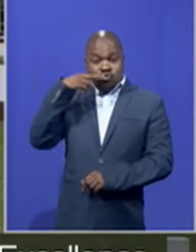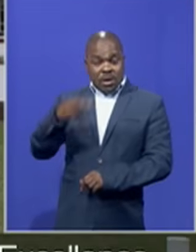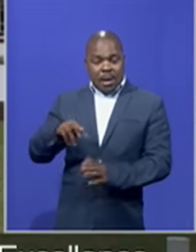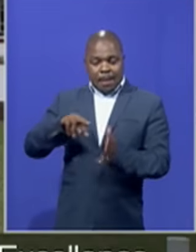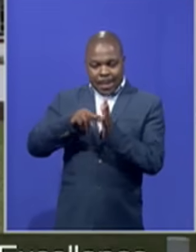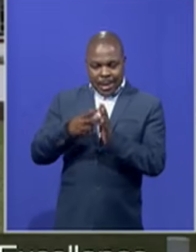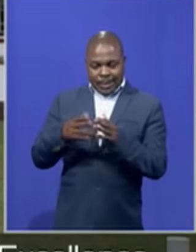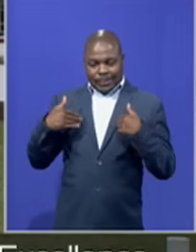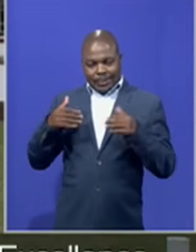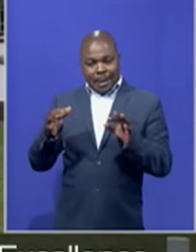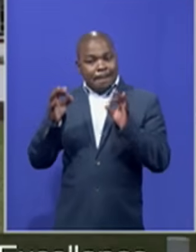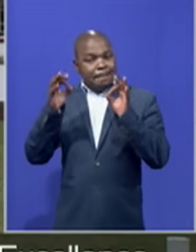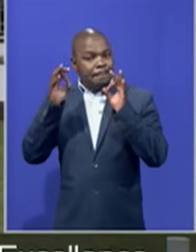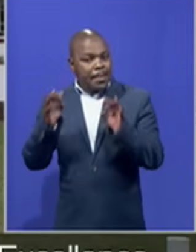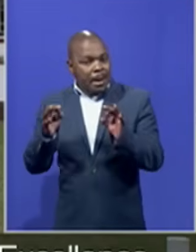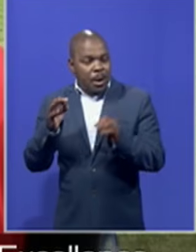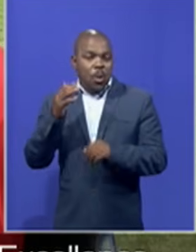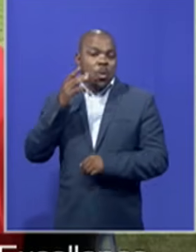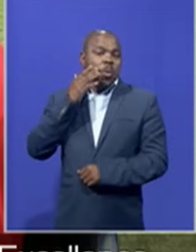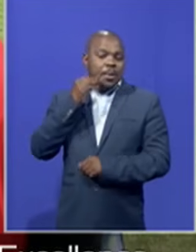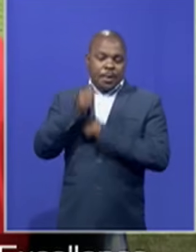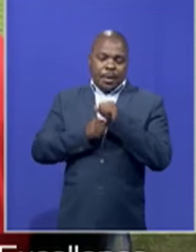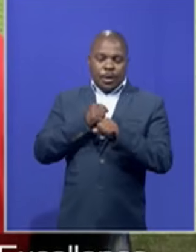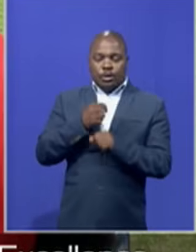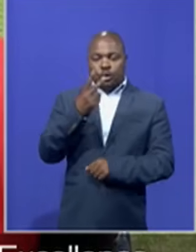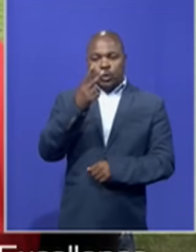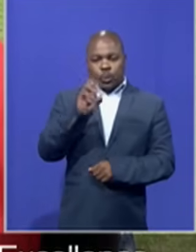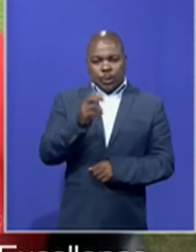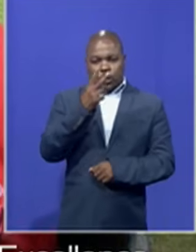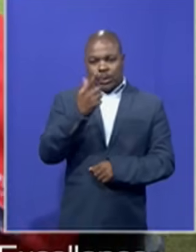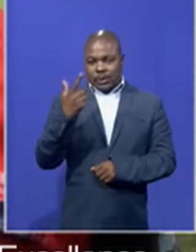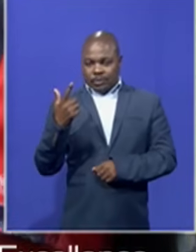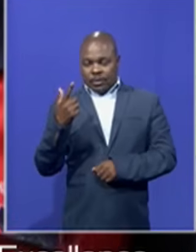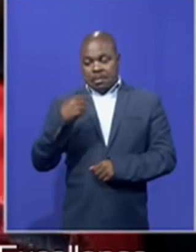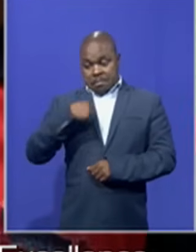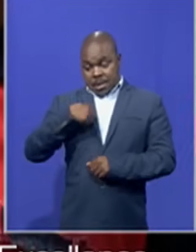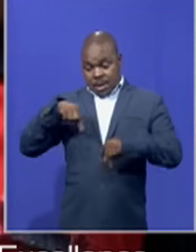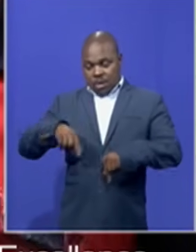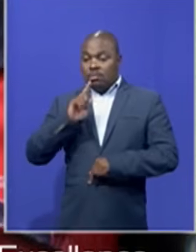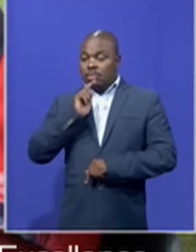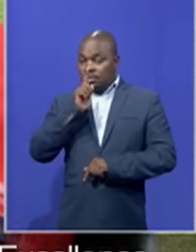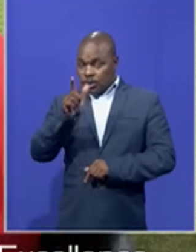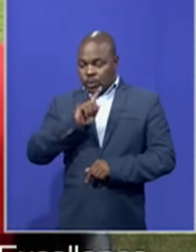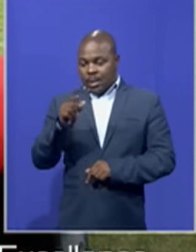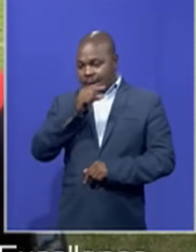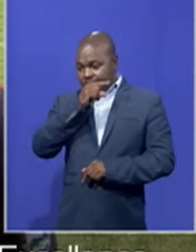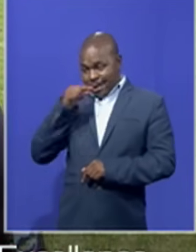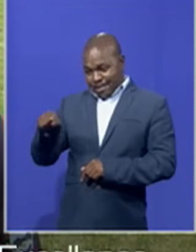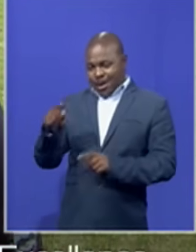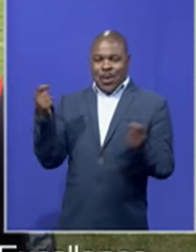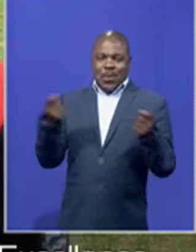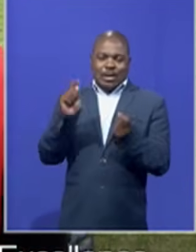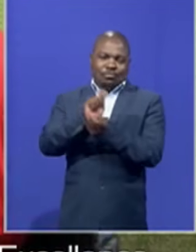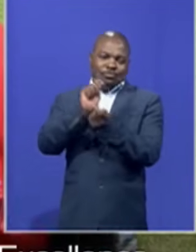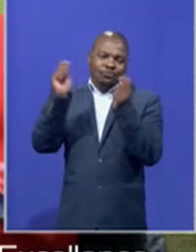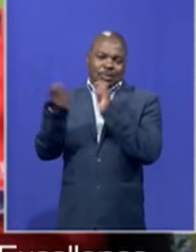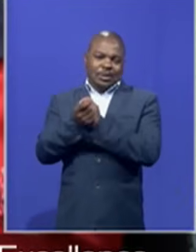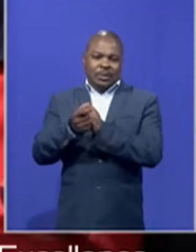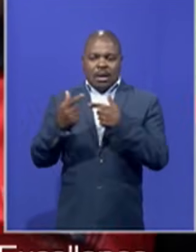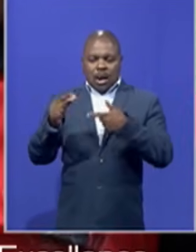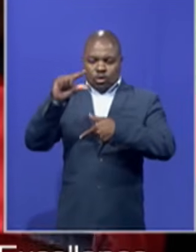are going to happen in 2027. But one thing that I can tell you, the name has already changed. It's no